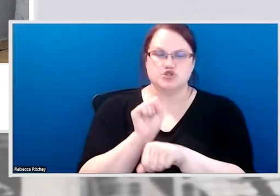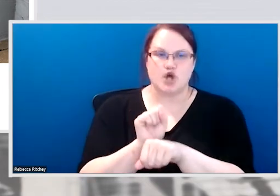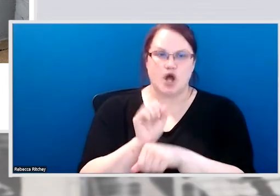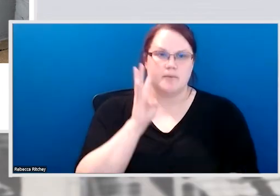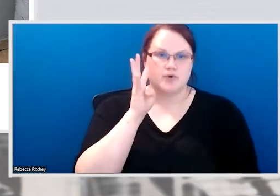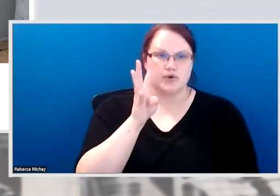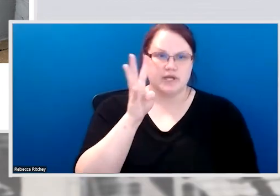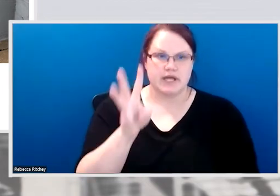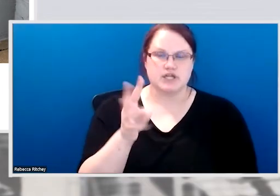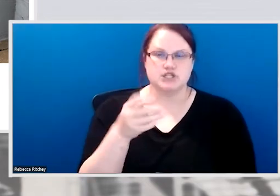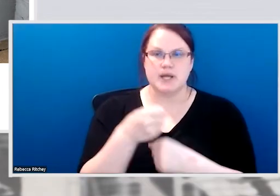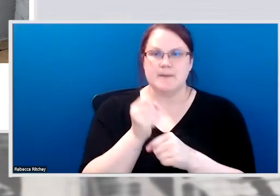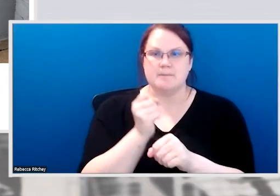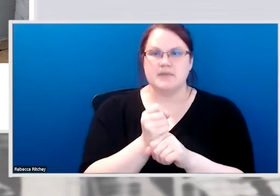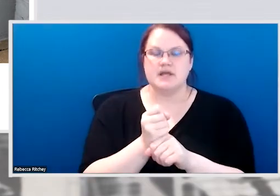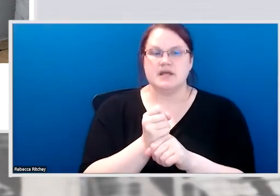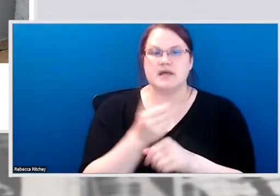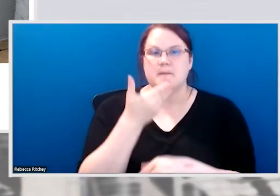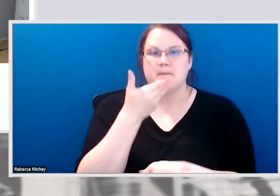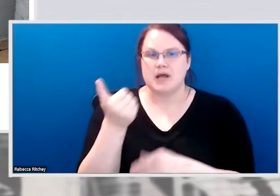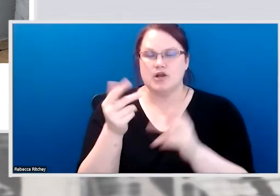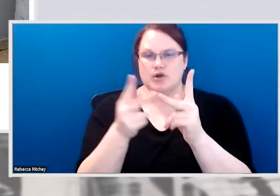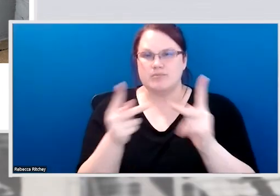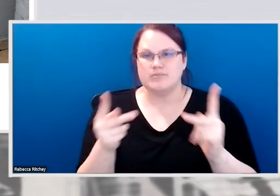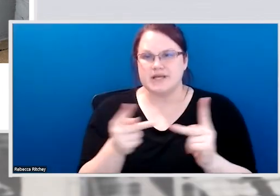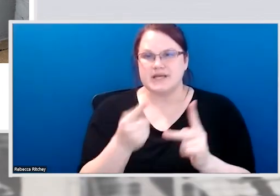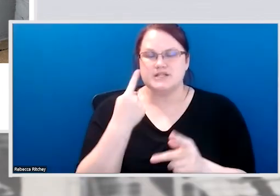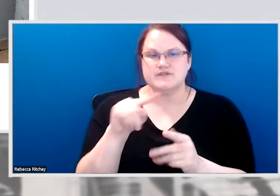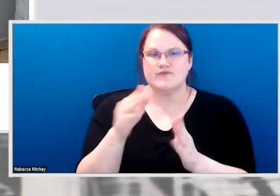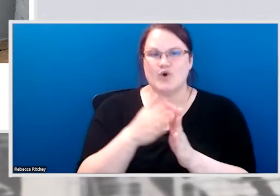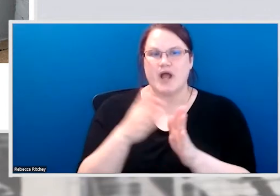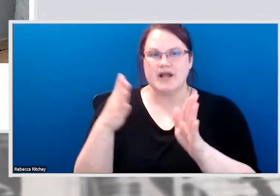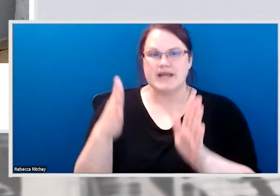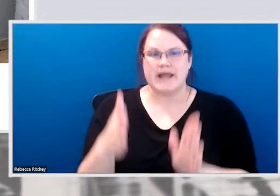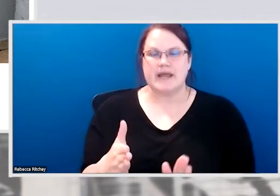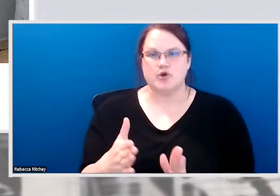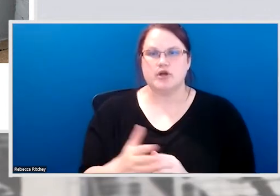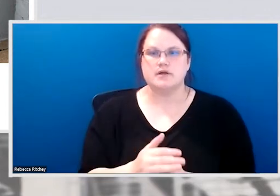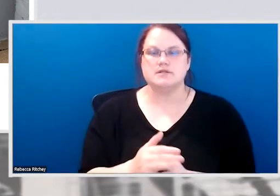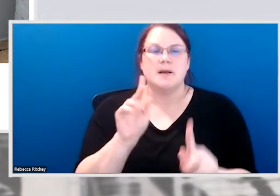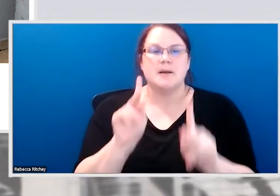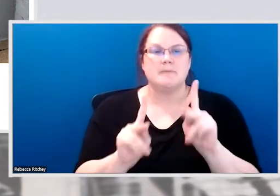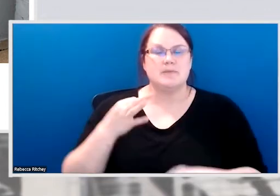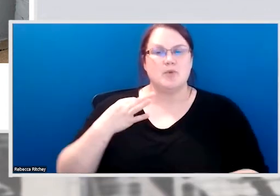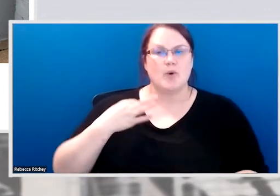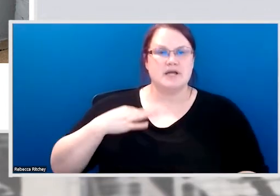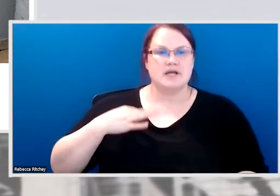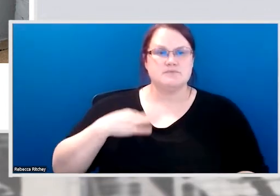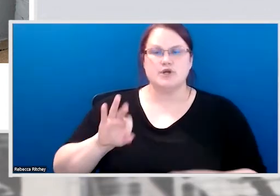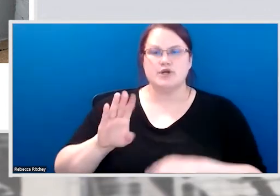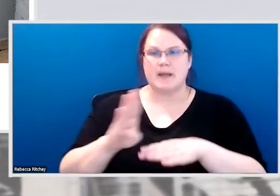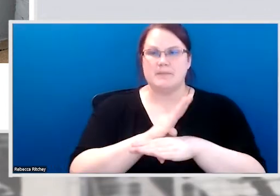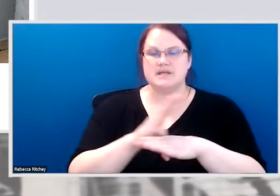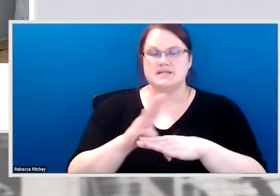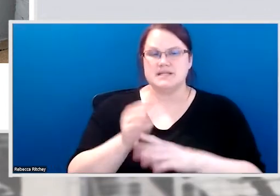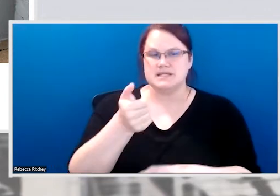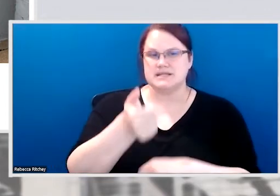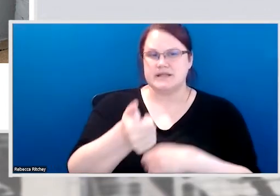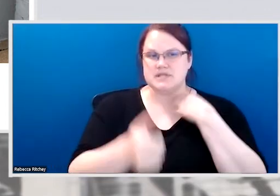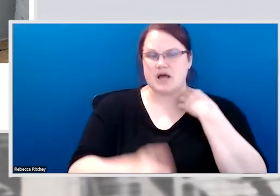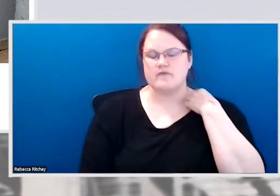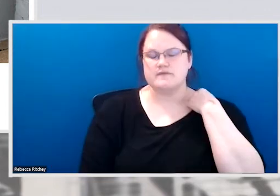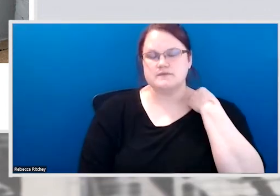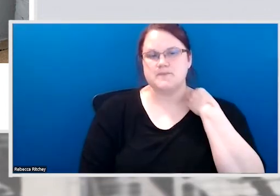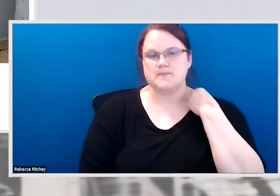commercial corridors better places for our neighborhoods, for folks in Pittsburgh, and for the businesses themselves.